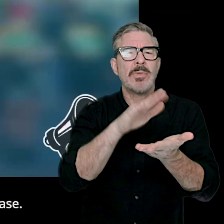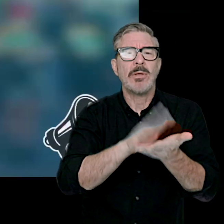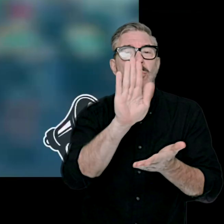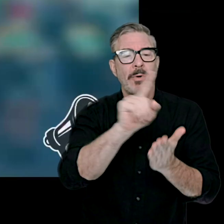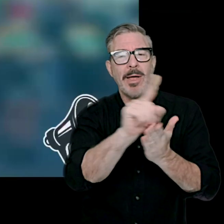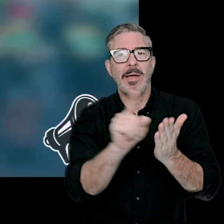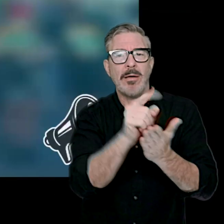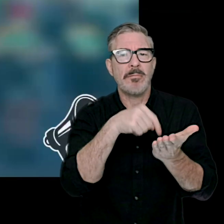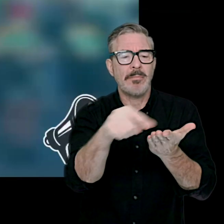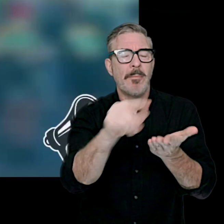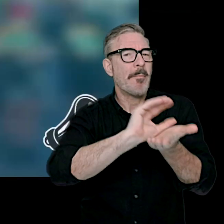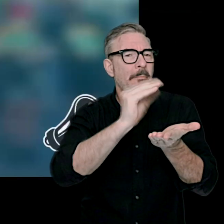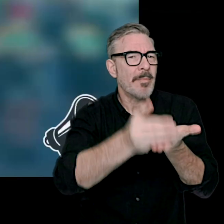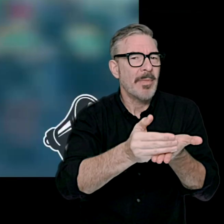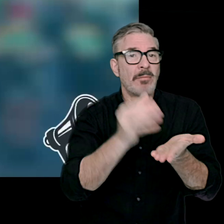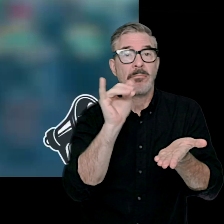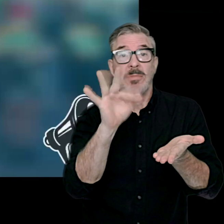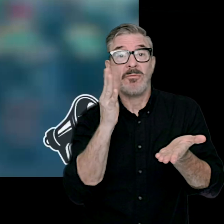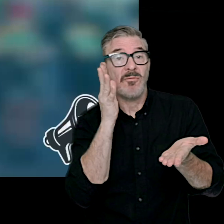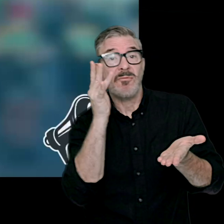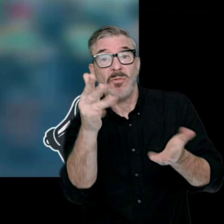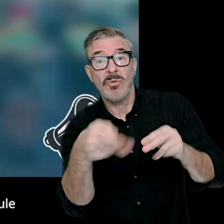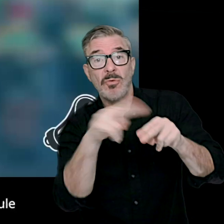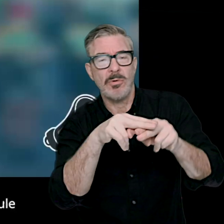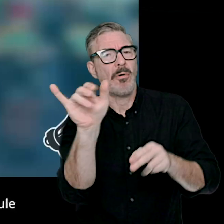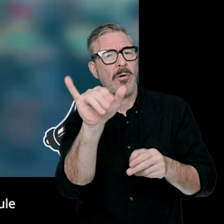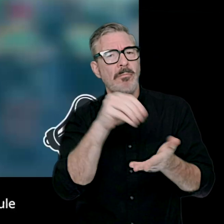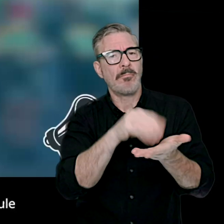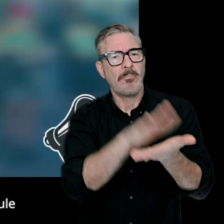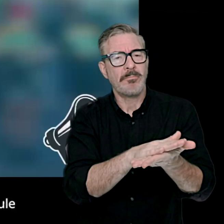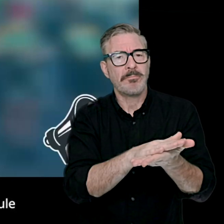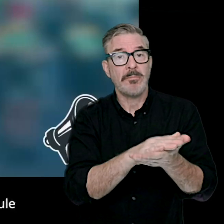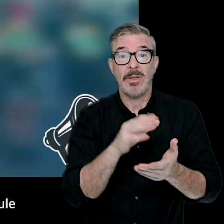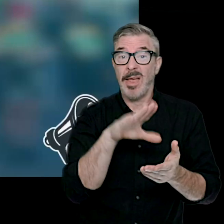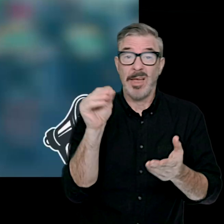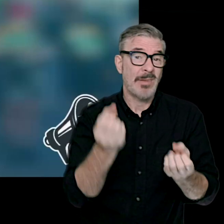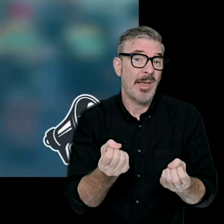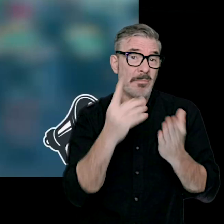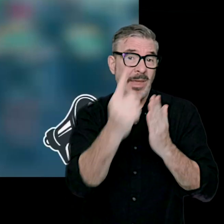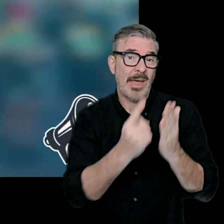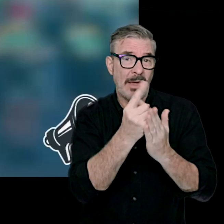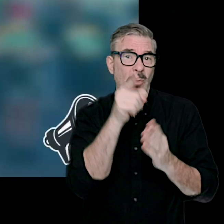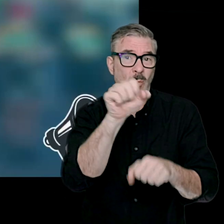increase. How many hours did you work? You could take a photo of your schedule